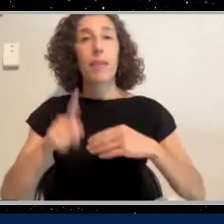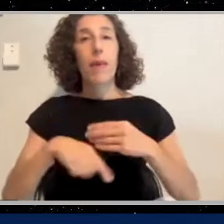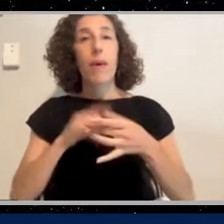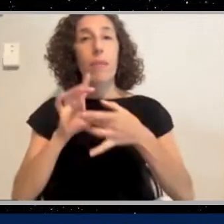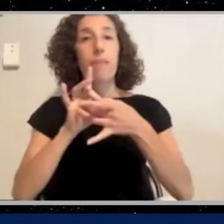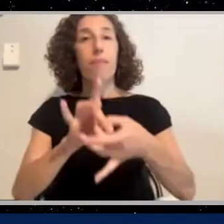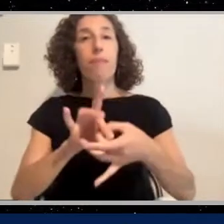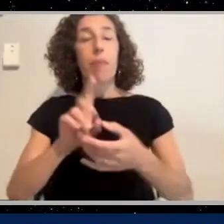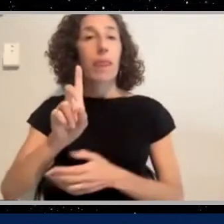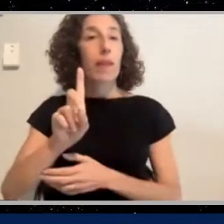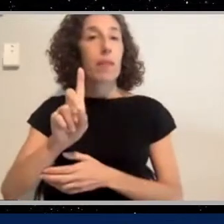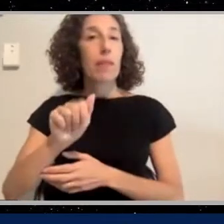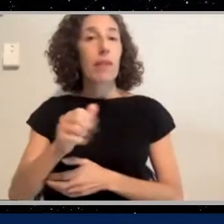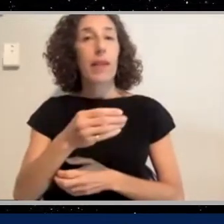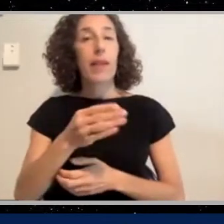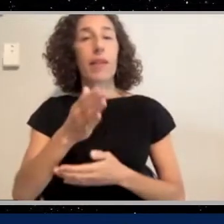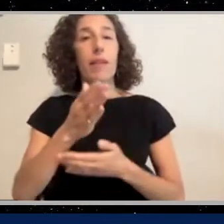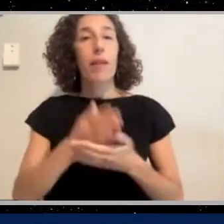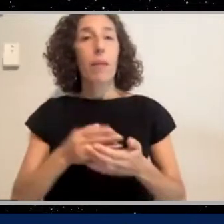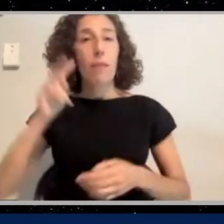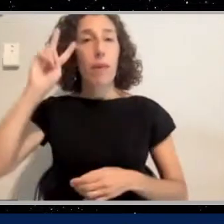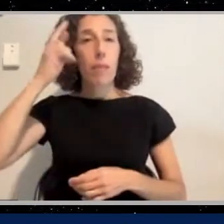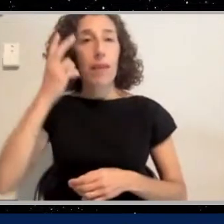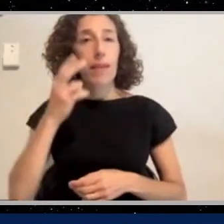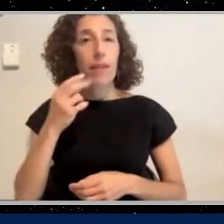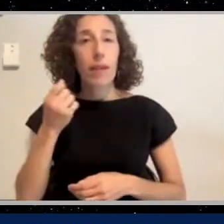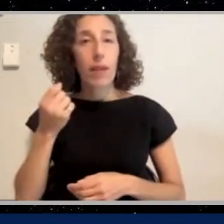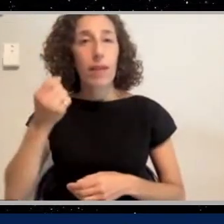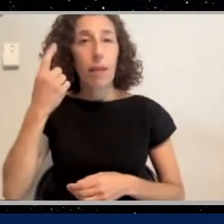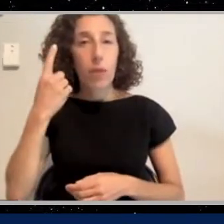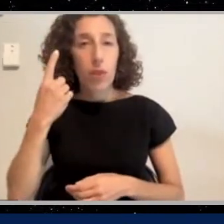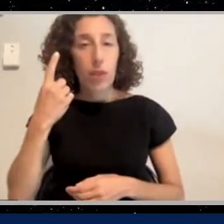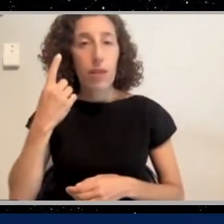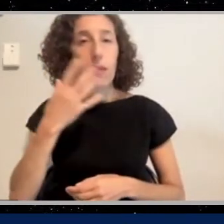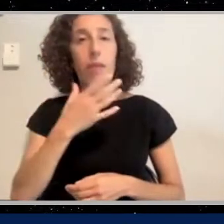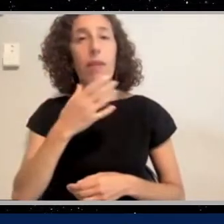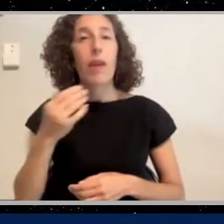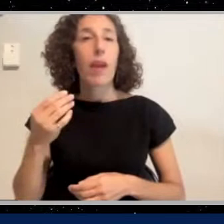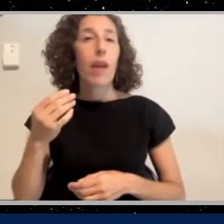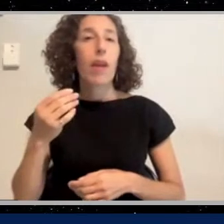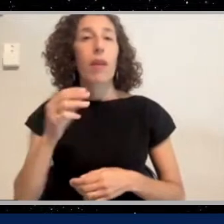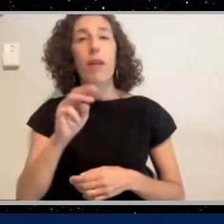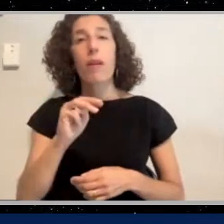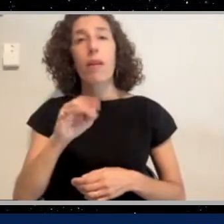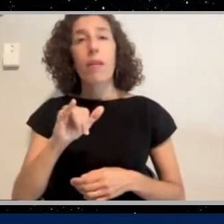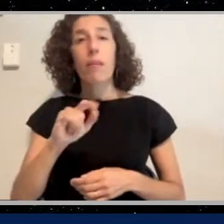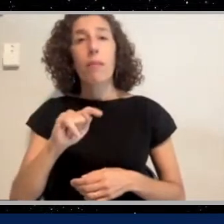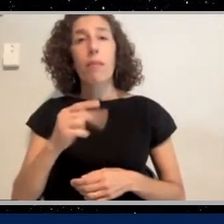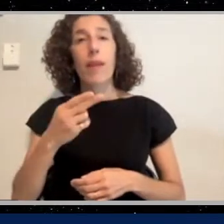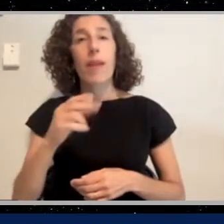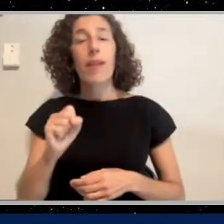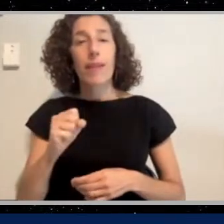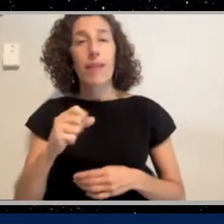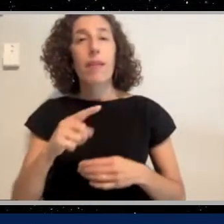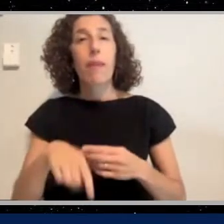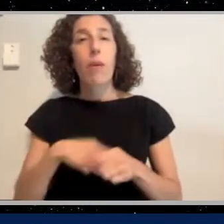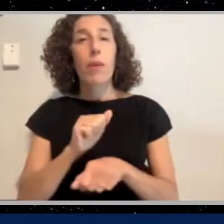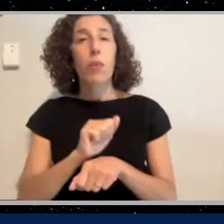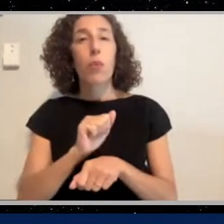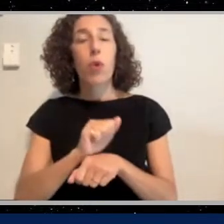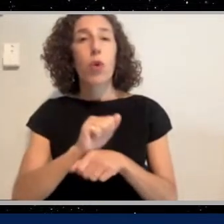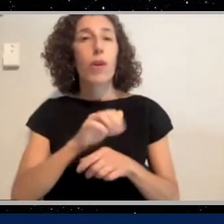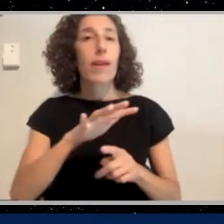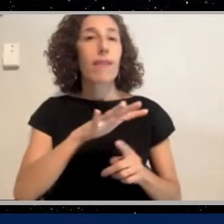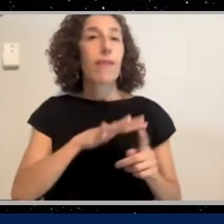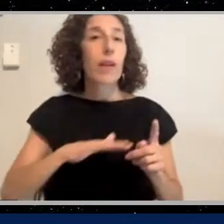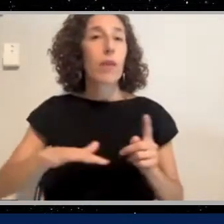structural barriers that are there for both the hiring process and the work environment. And I was wondering if you could share some about